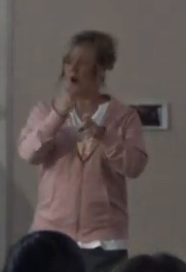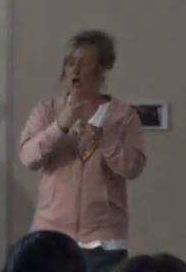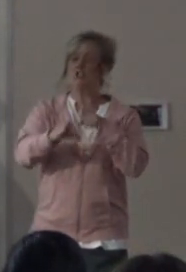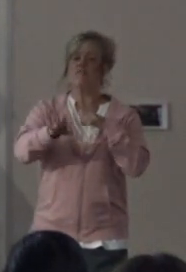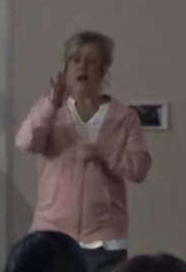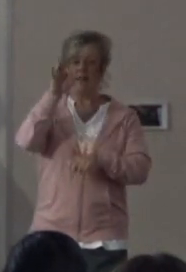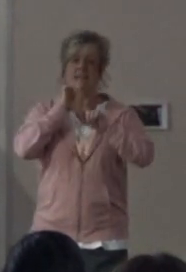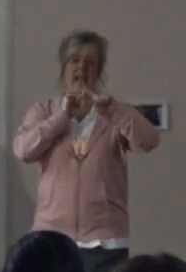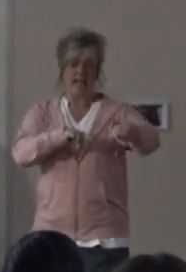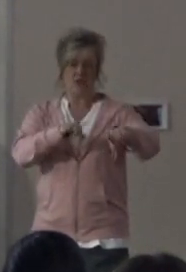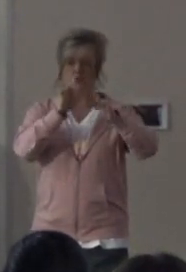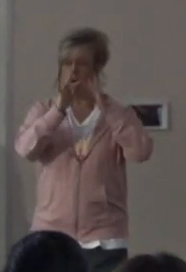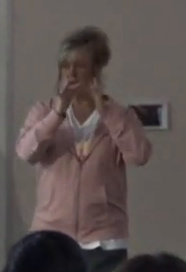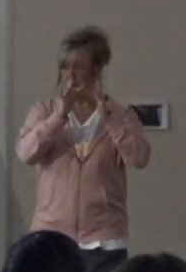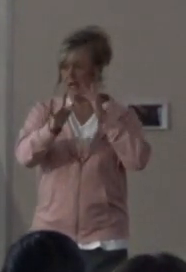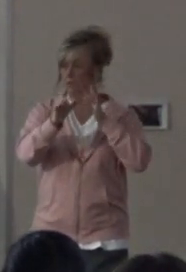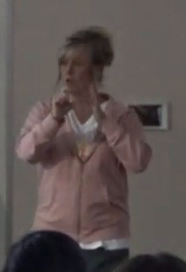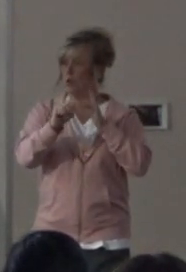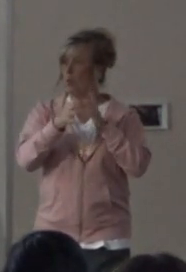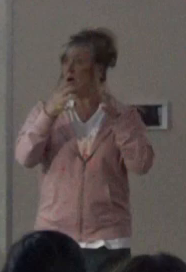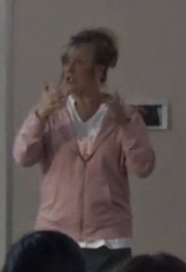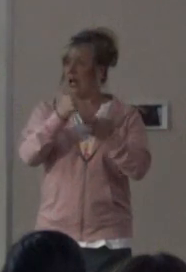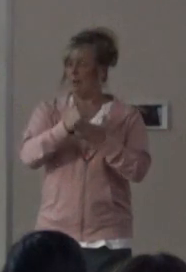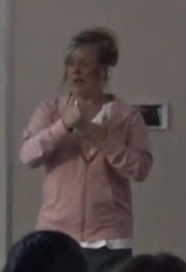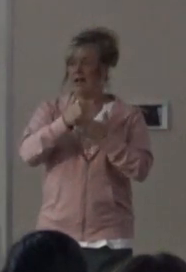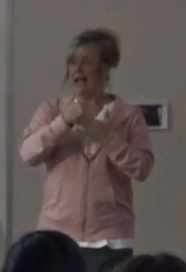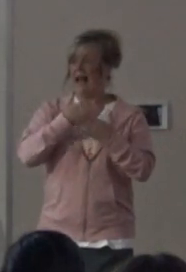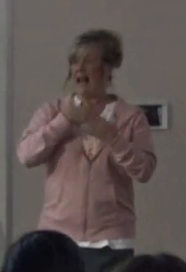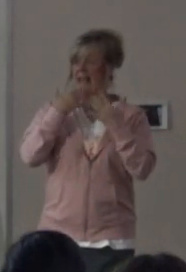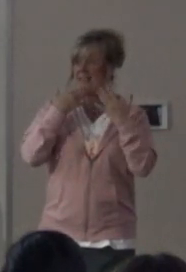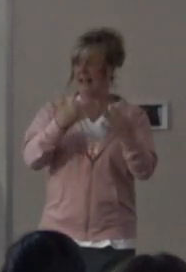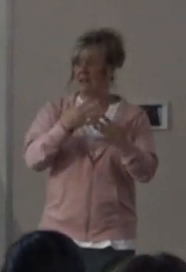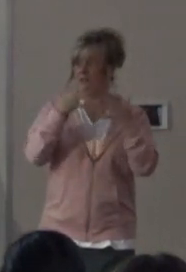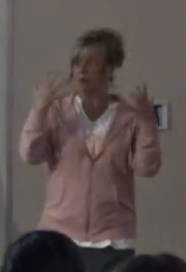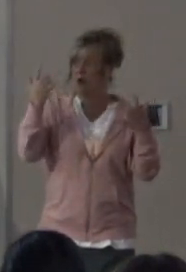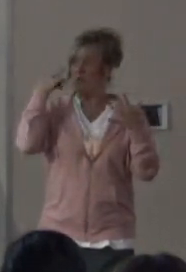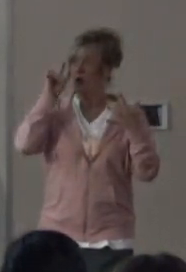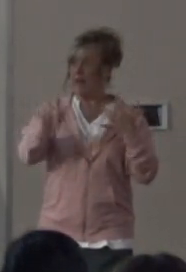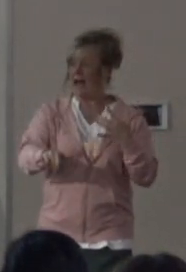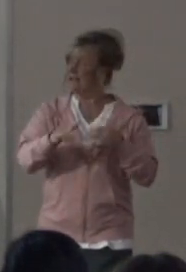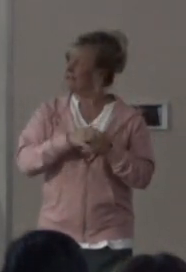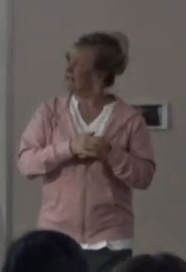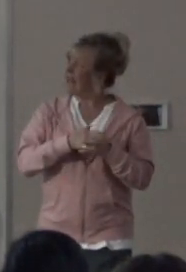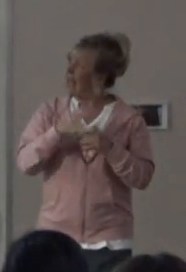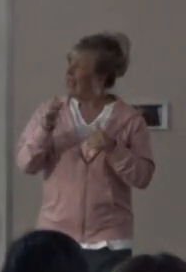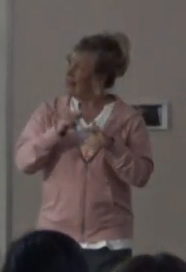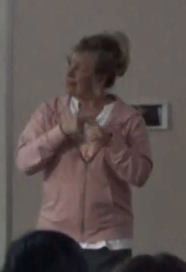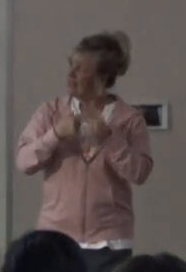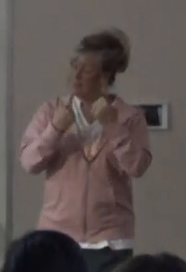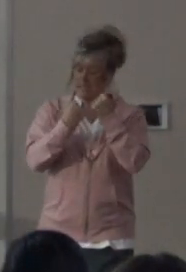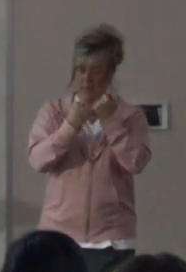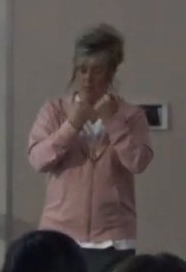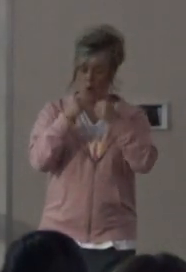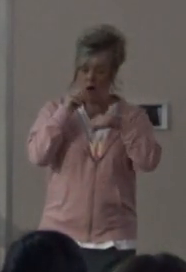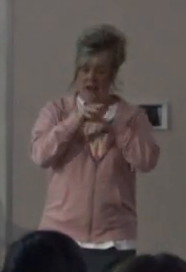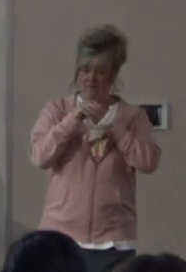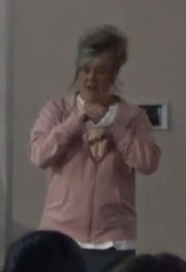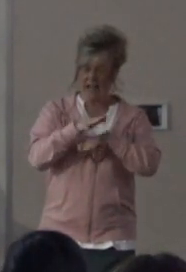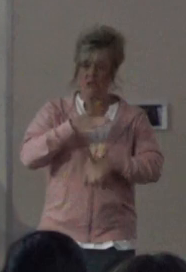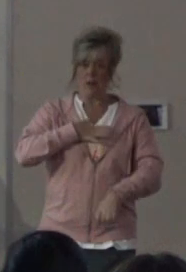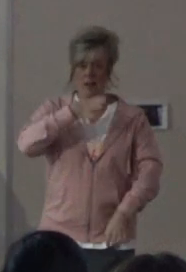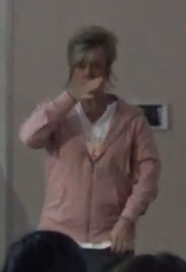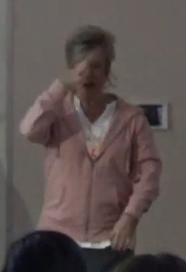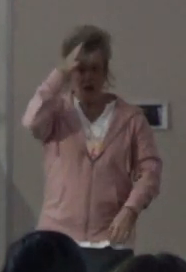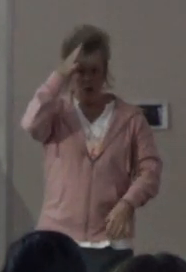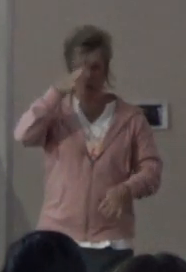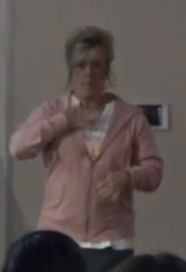find answers on online, and it was so much help, and I thank them so much for that. And then I have my support advisors. I have my parents,